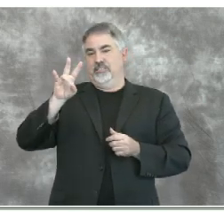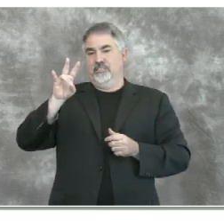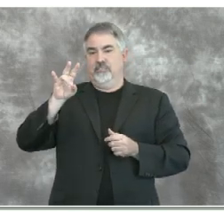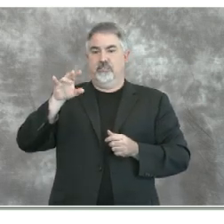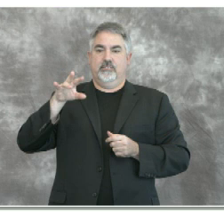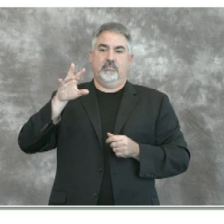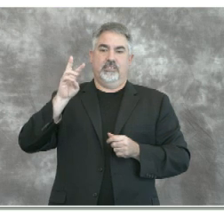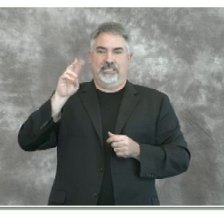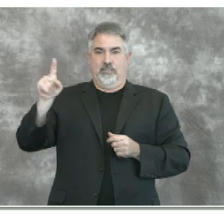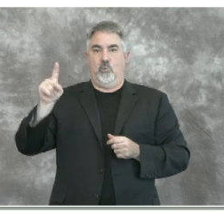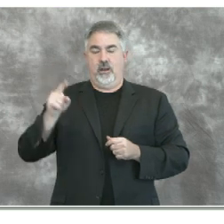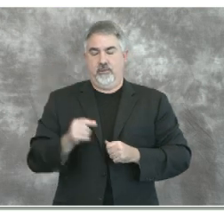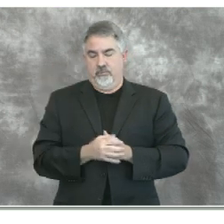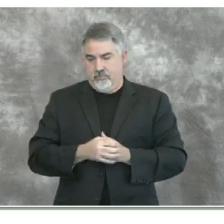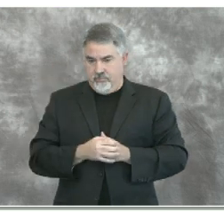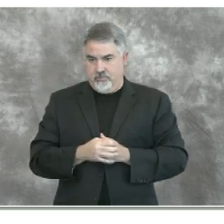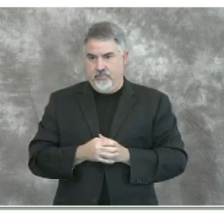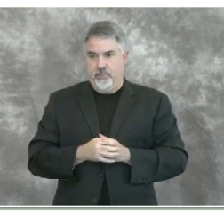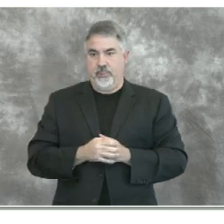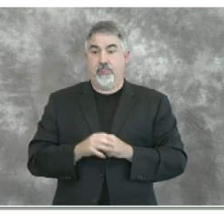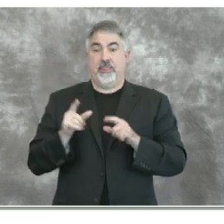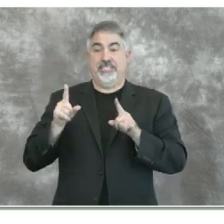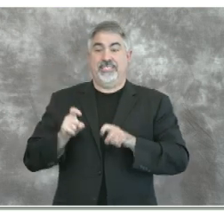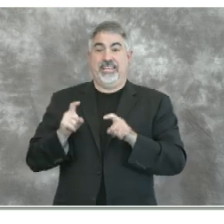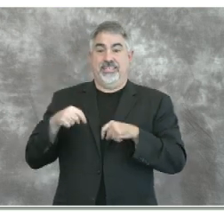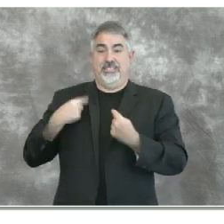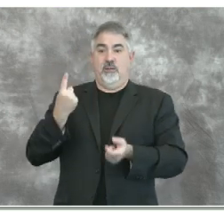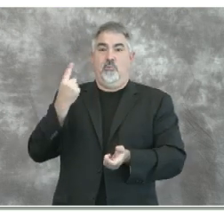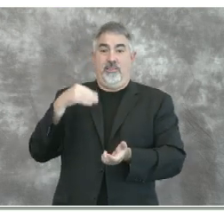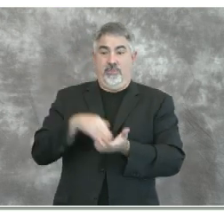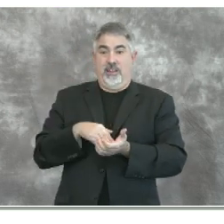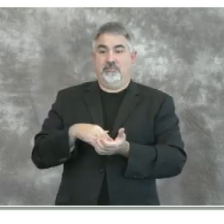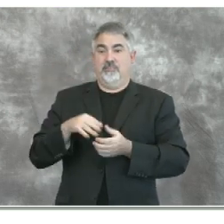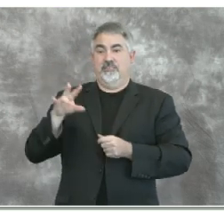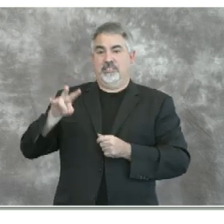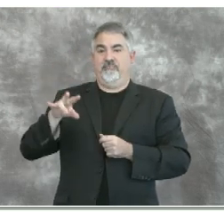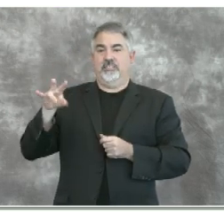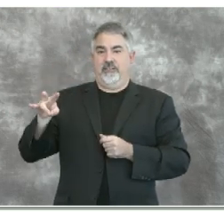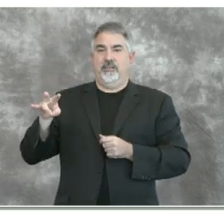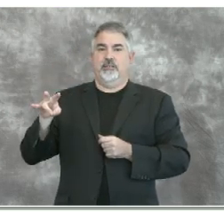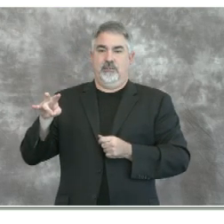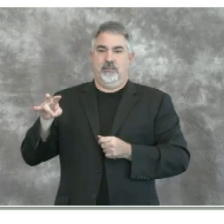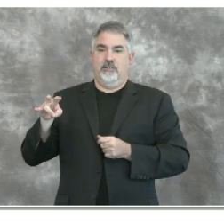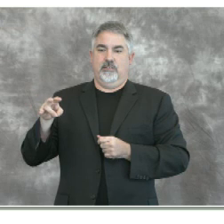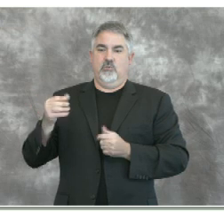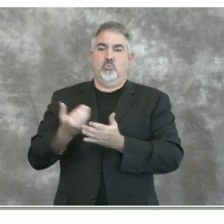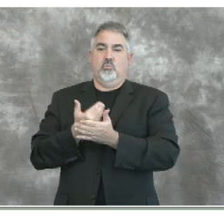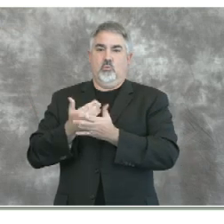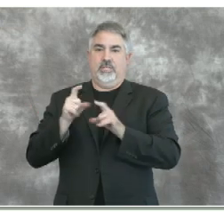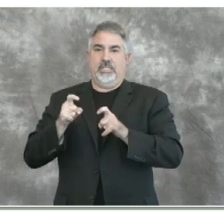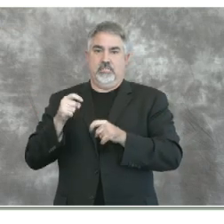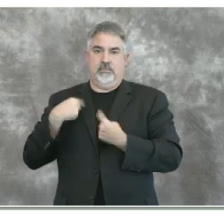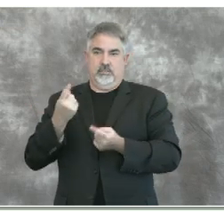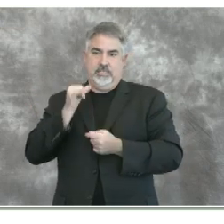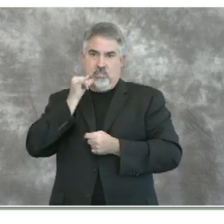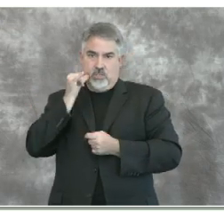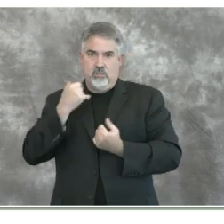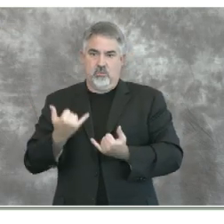1,761. Our testing, we're reporting 1,077 new tests. This brings us to a total of